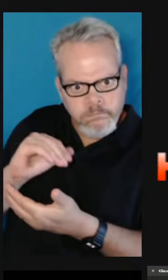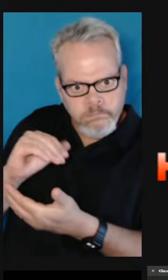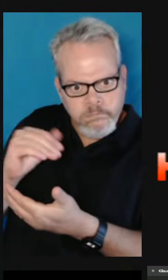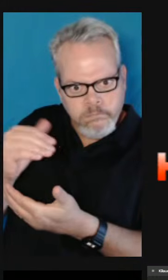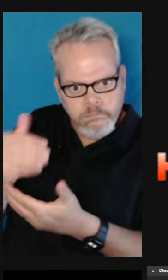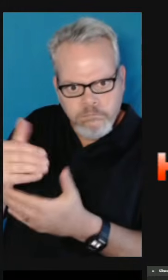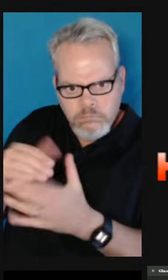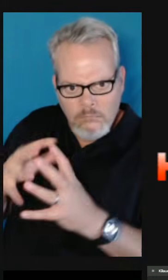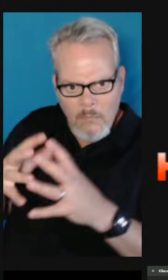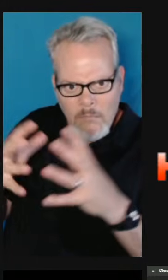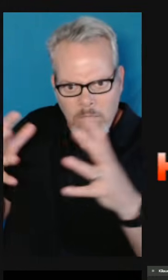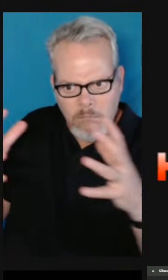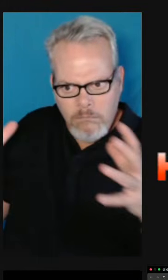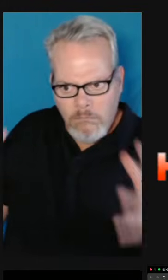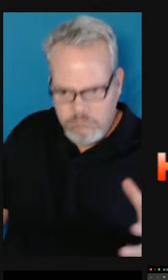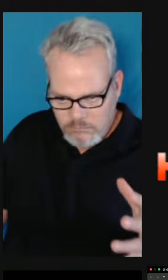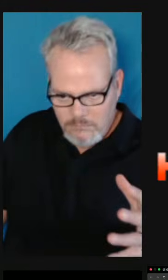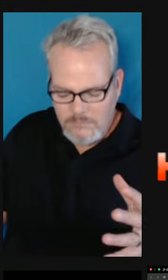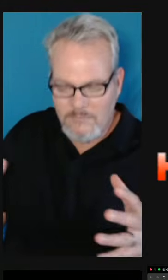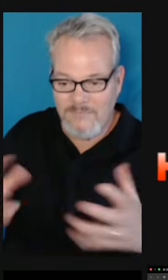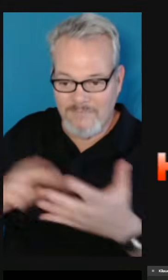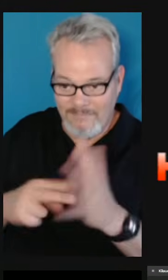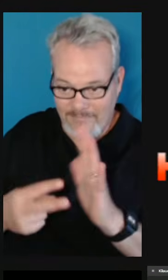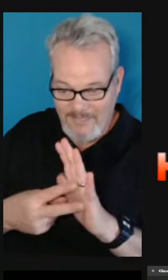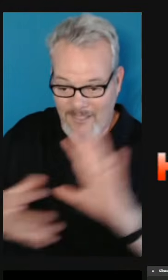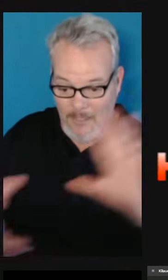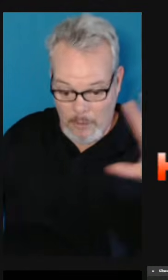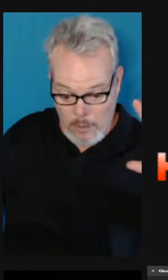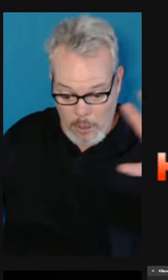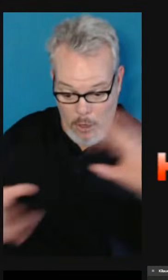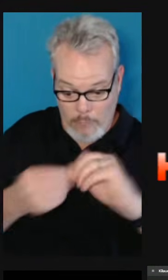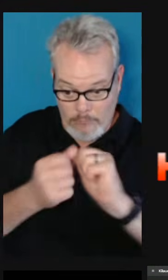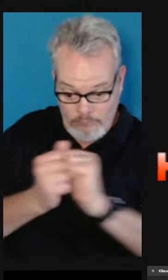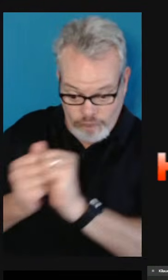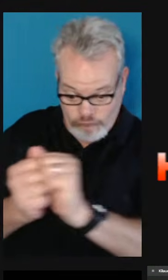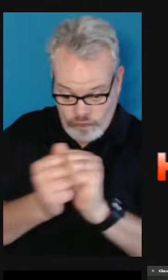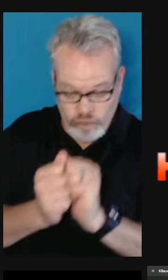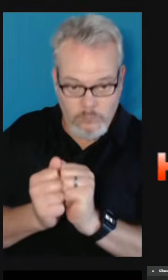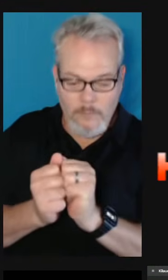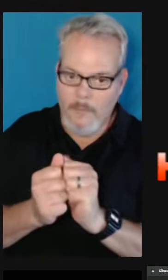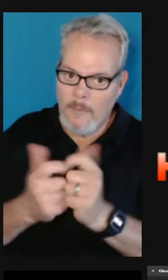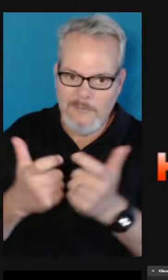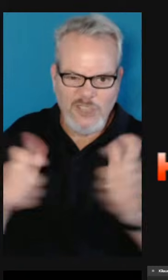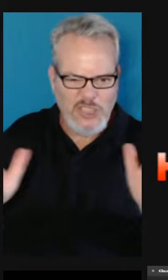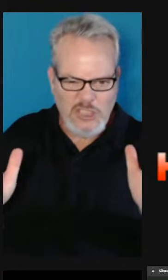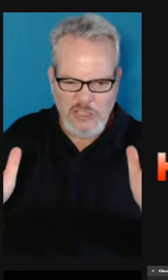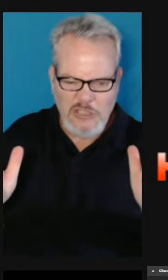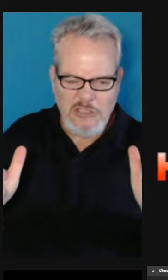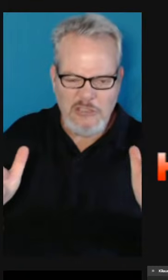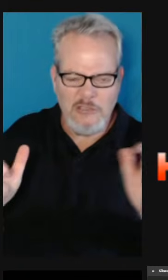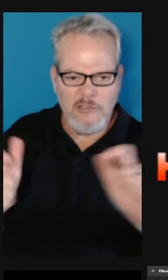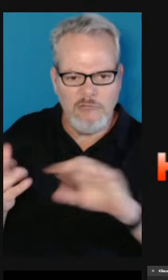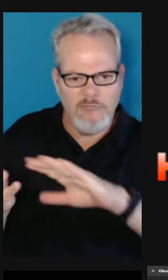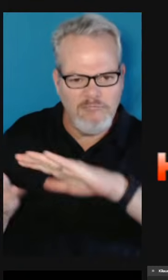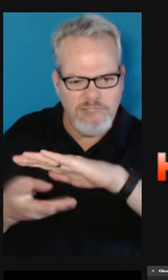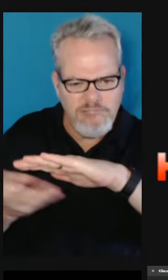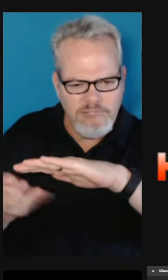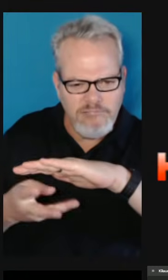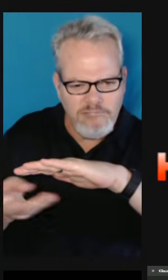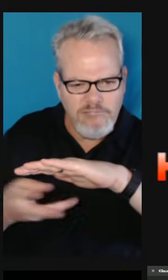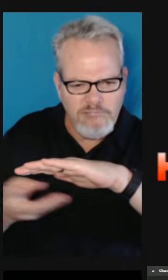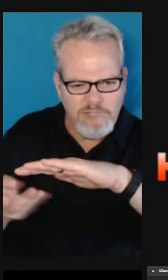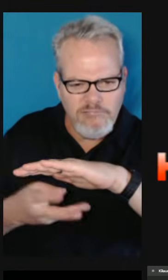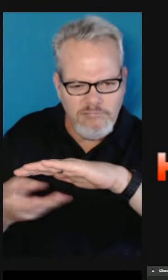there, which in combination gives us one of the highest discharge rates that we've had of lava of this eruption thus far, in